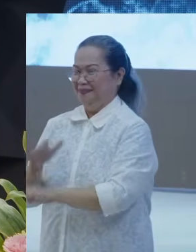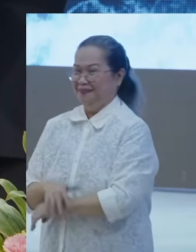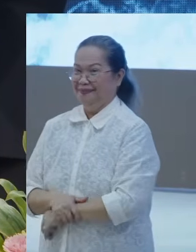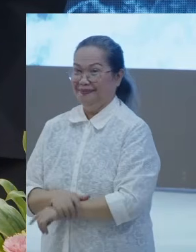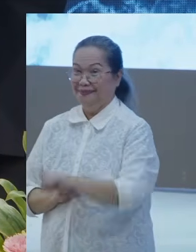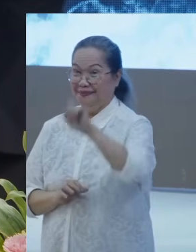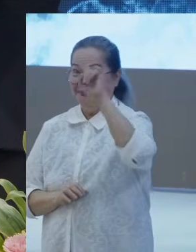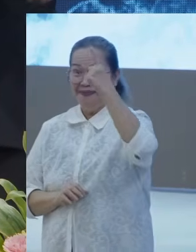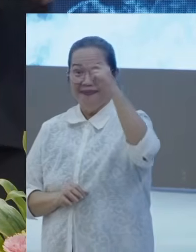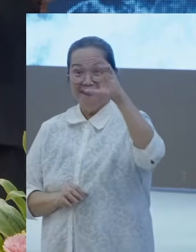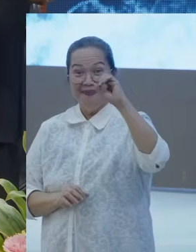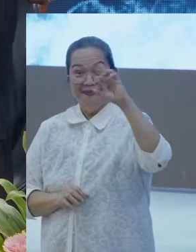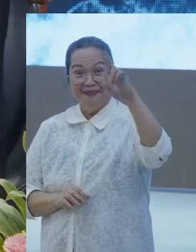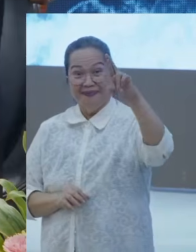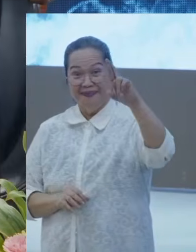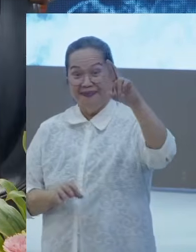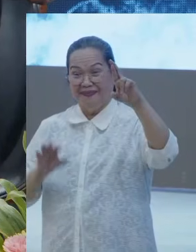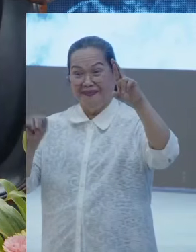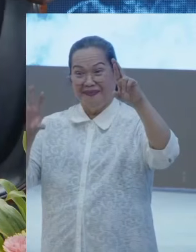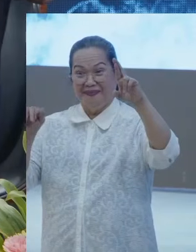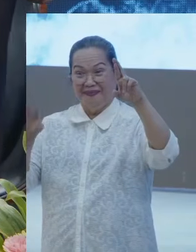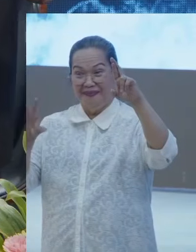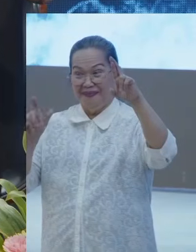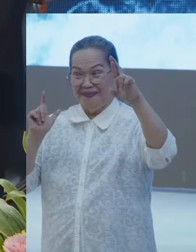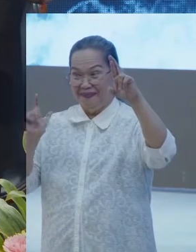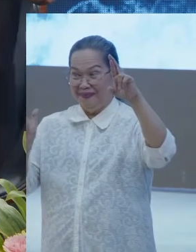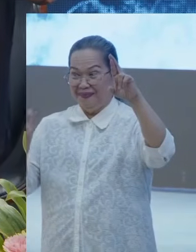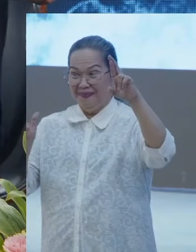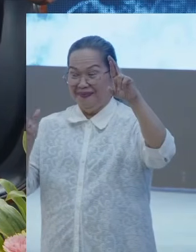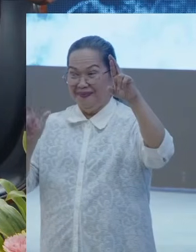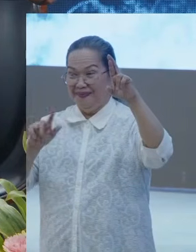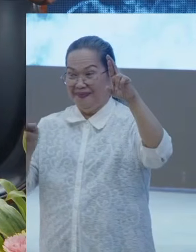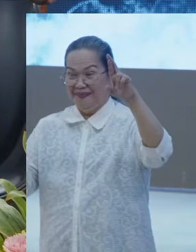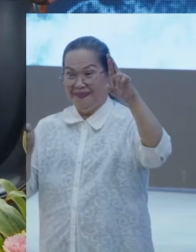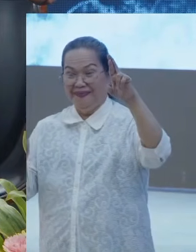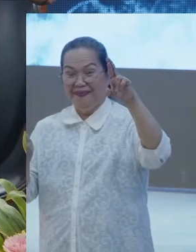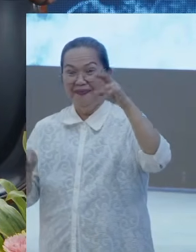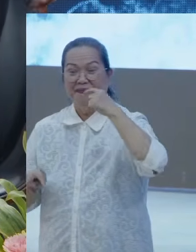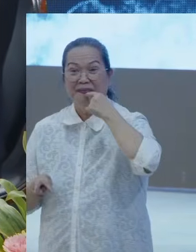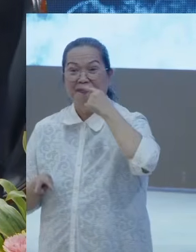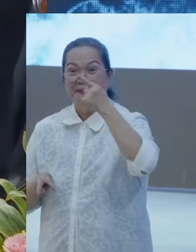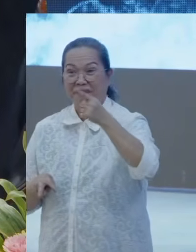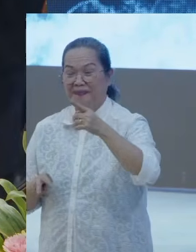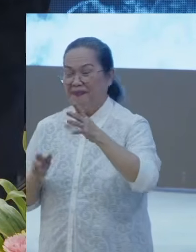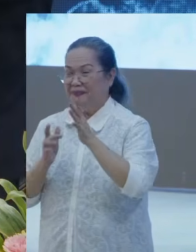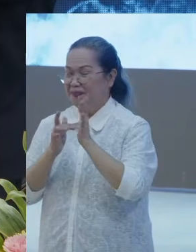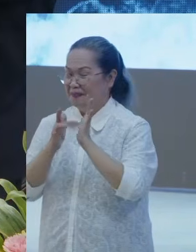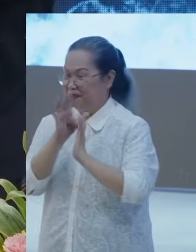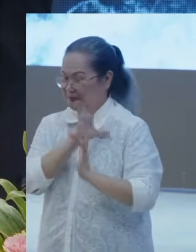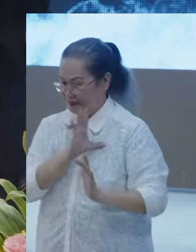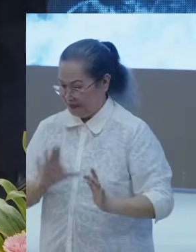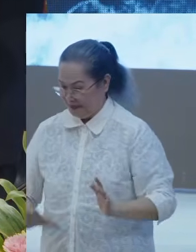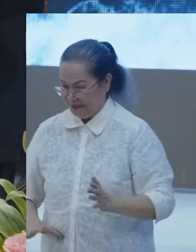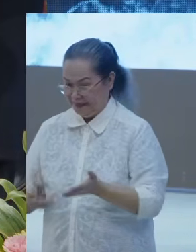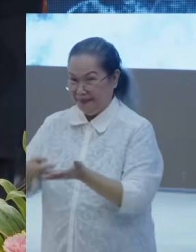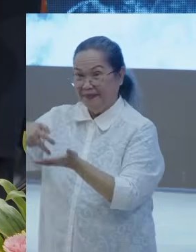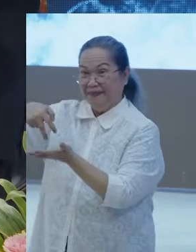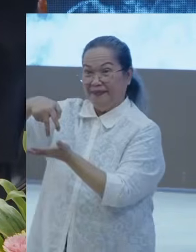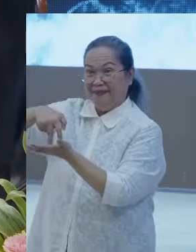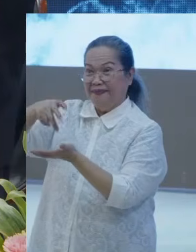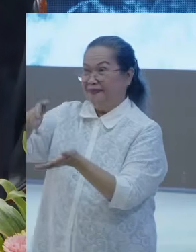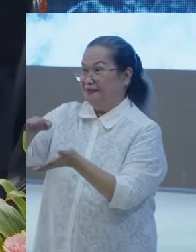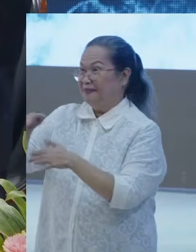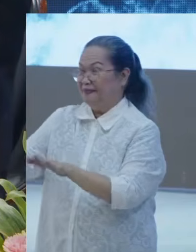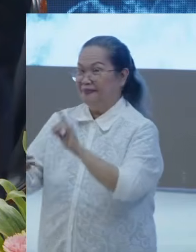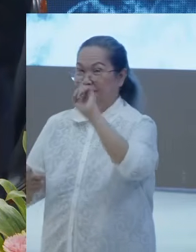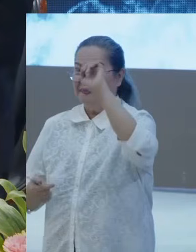1 Corinthians 15 verses 20 to 22. But in fact, Christ has been raised from the dead, the